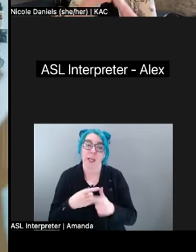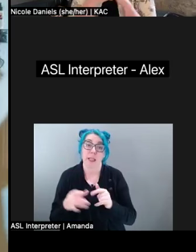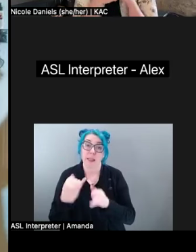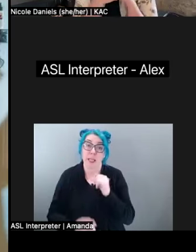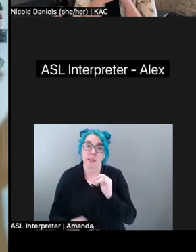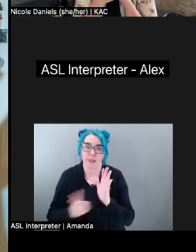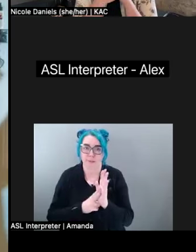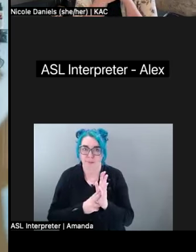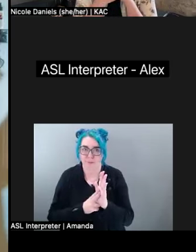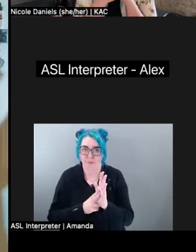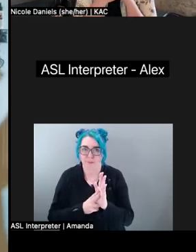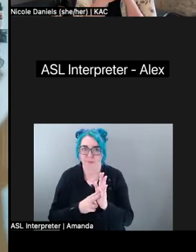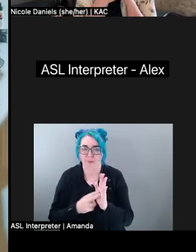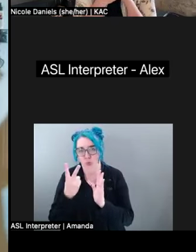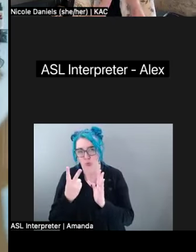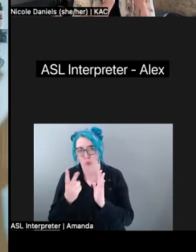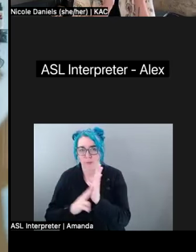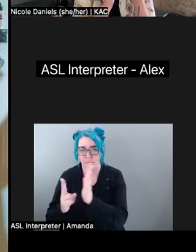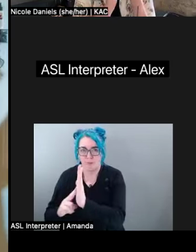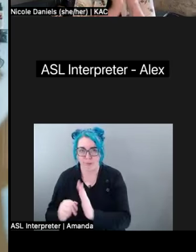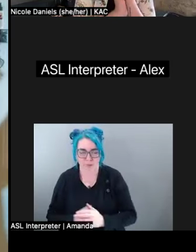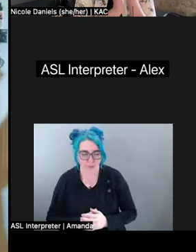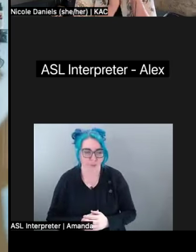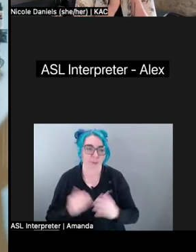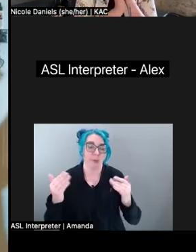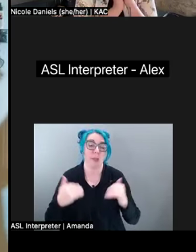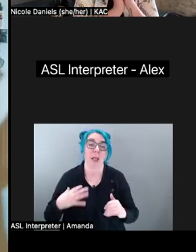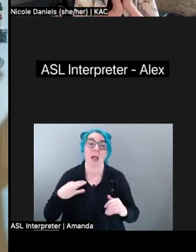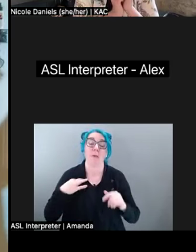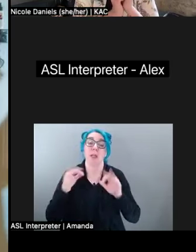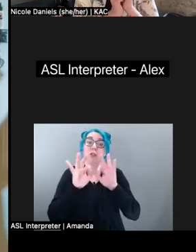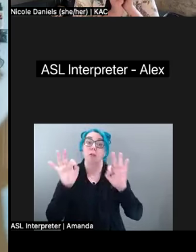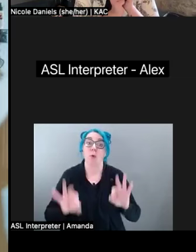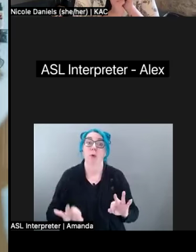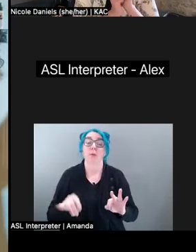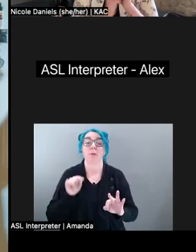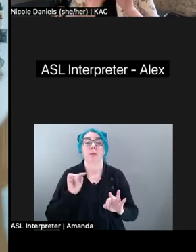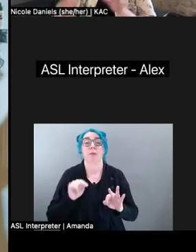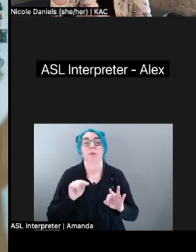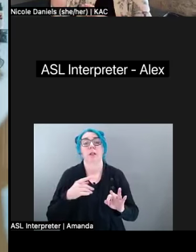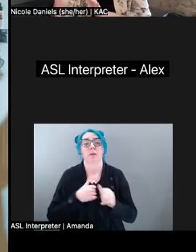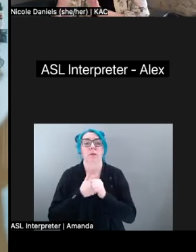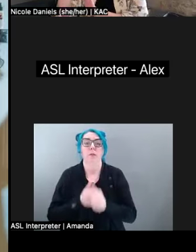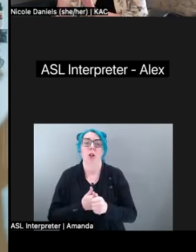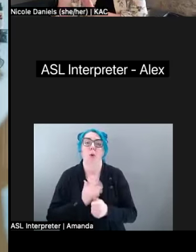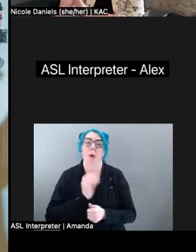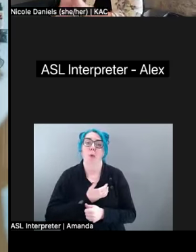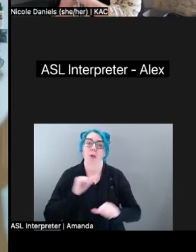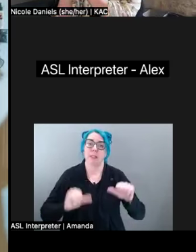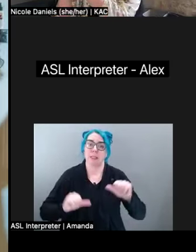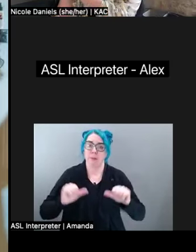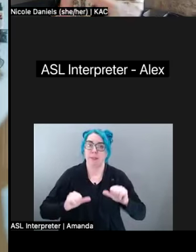A couple extra notes on the application forms. They're organized into sections aligned with the assessment criteria. So when you're reviewing the